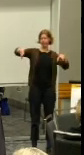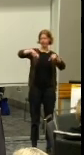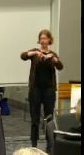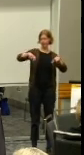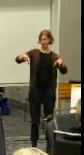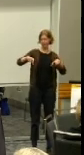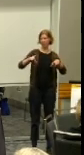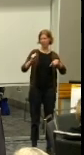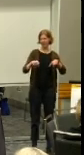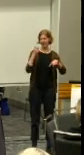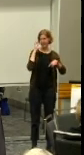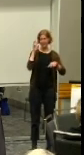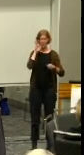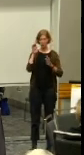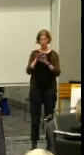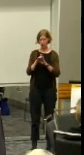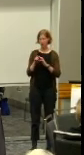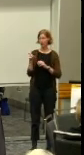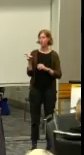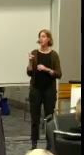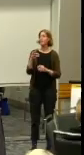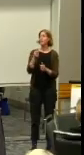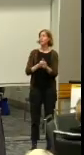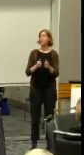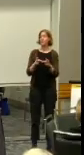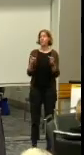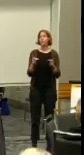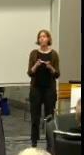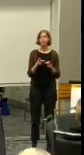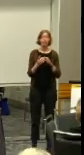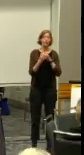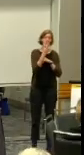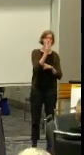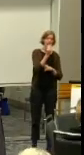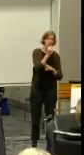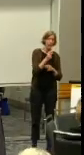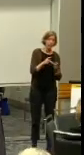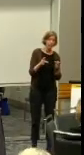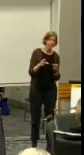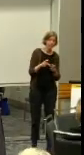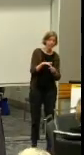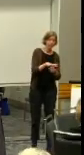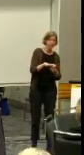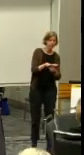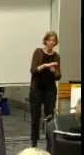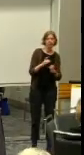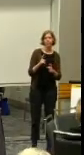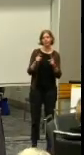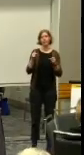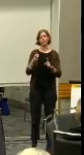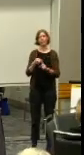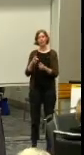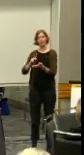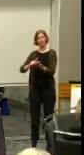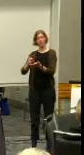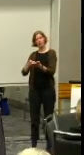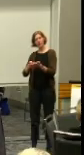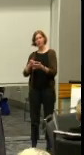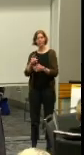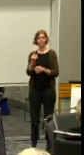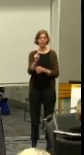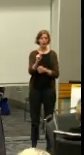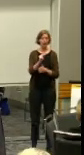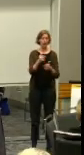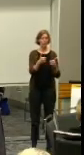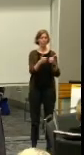like distinctively different. So your sleeping space and your kitchen space feels different than your bathroom space, so you don't feel